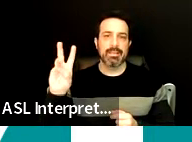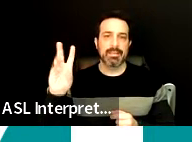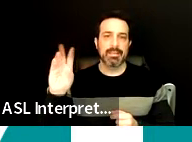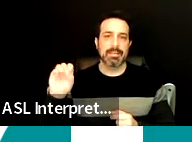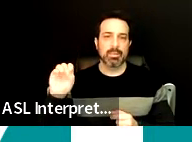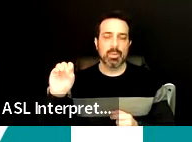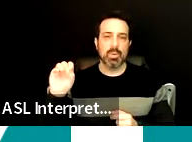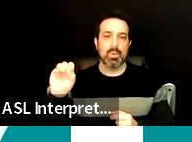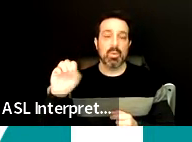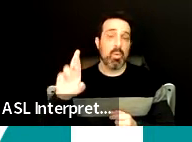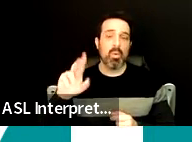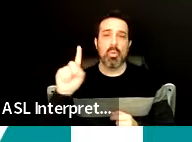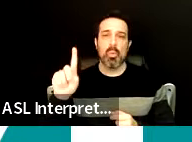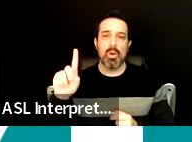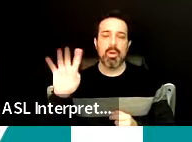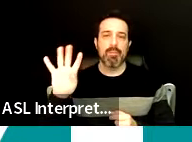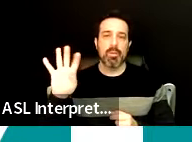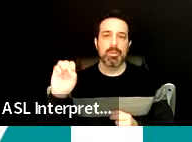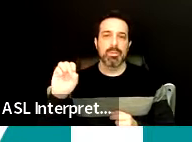1-646-931-3860 or